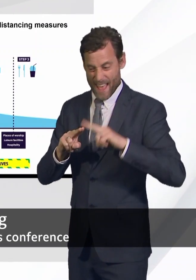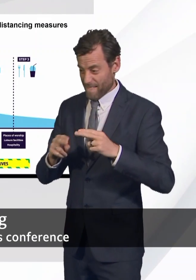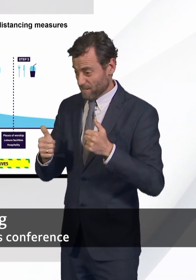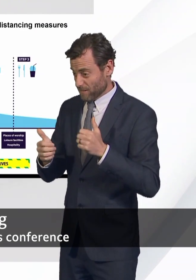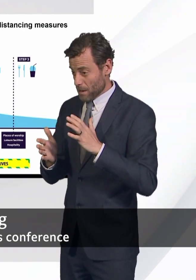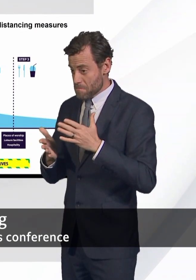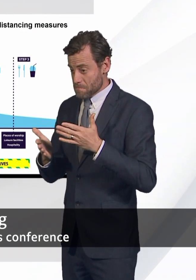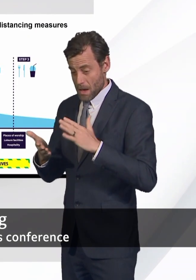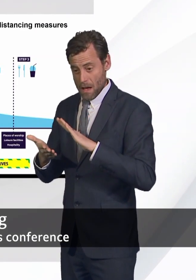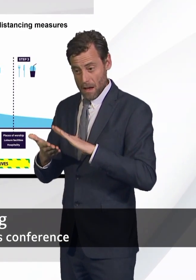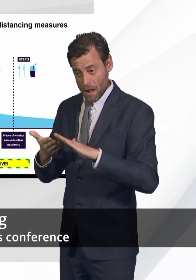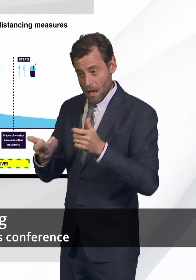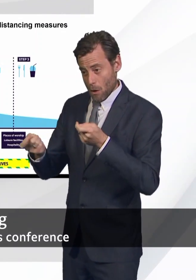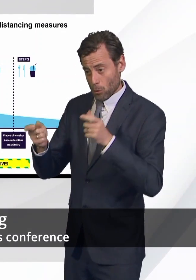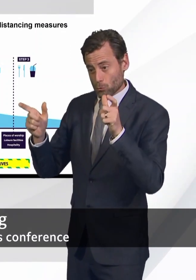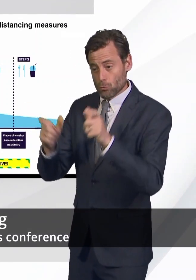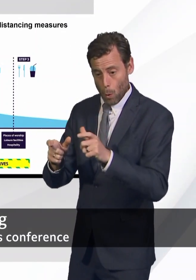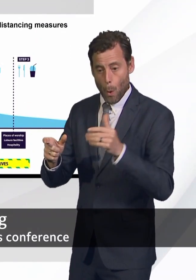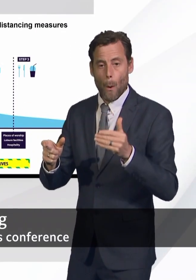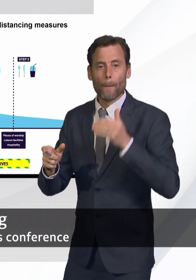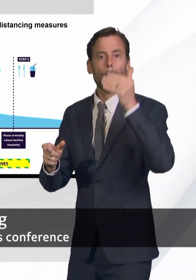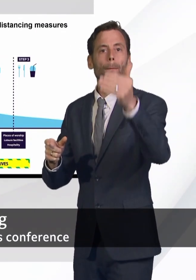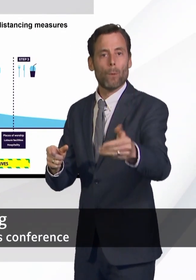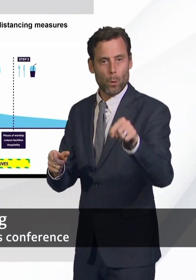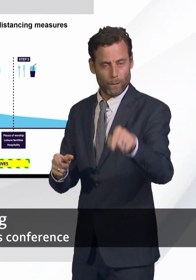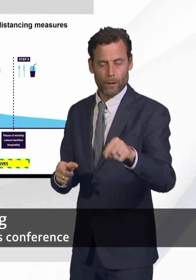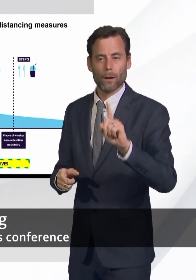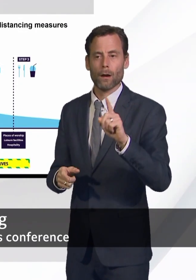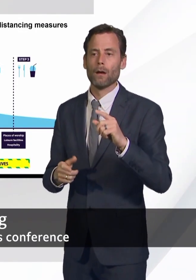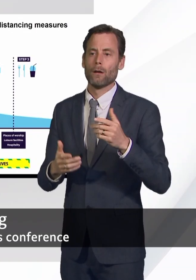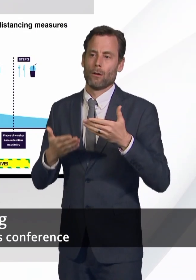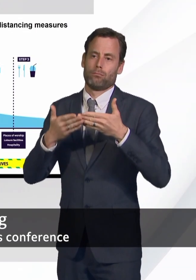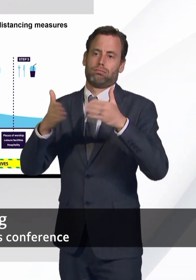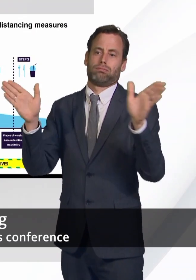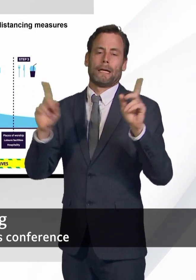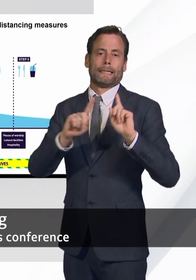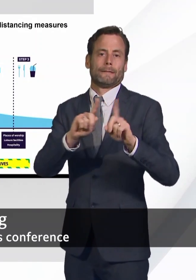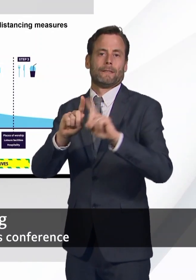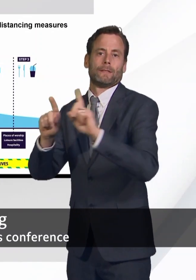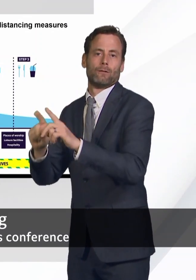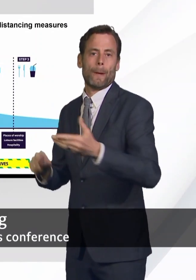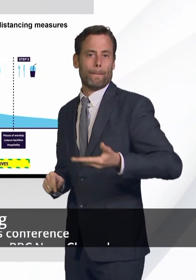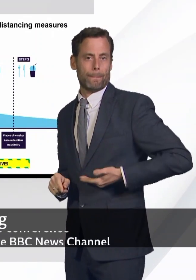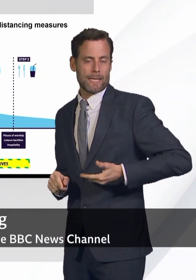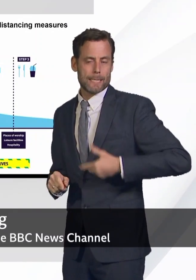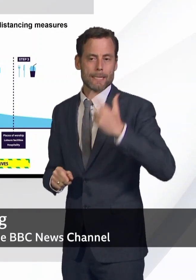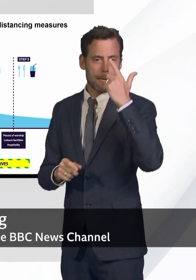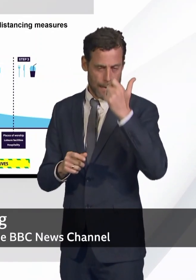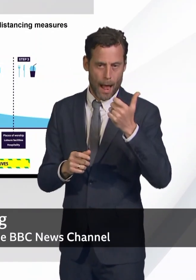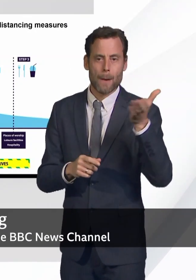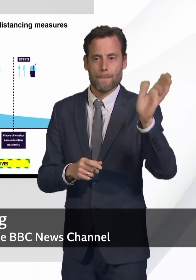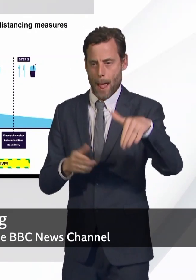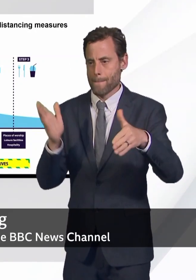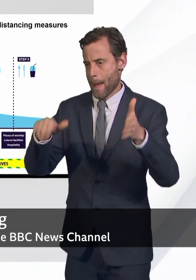do so, we aim to allow the following. More businesses and premises to open including potentially